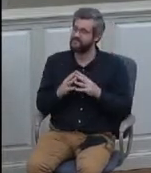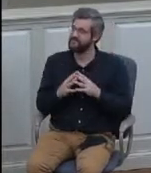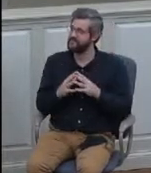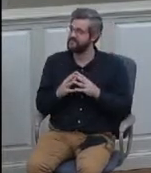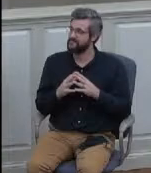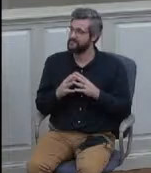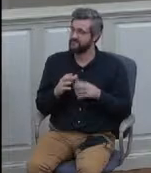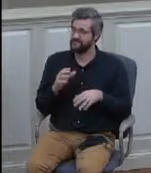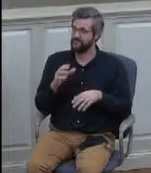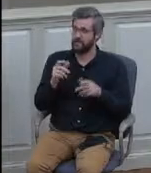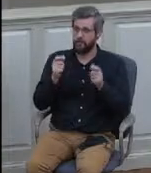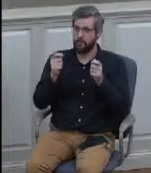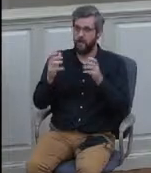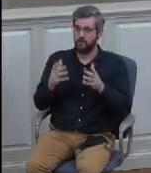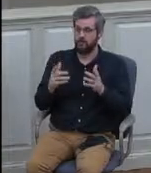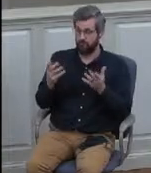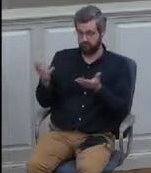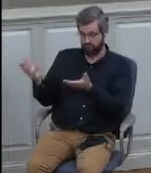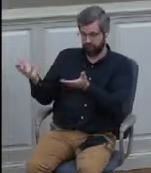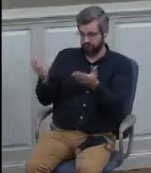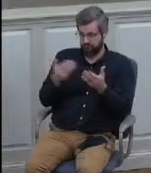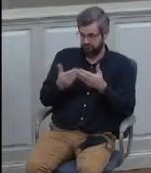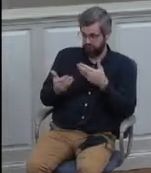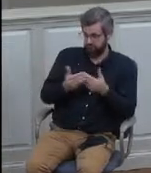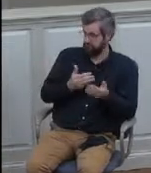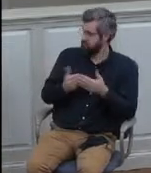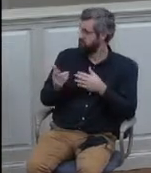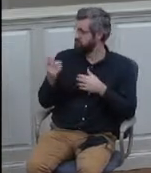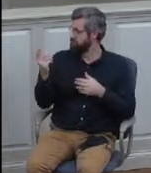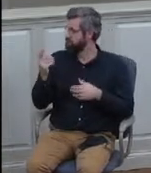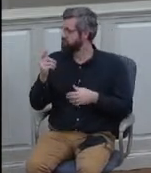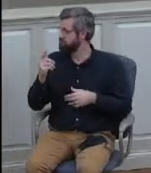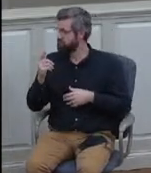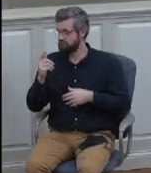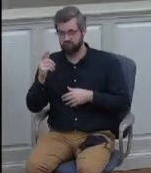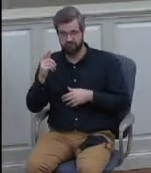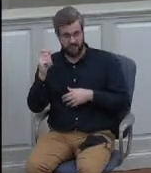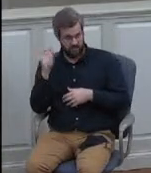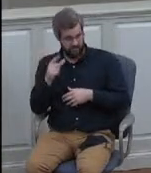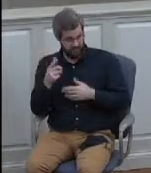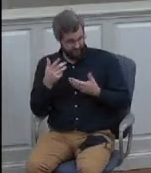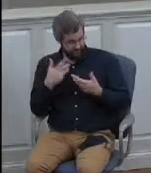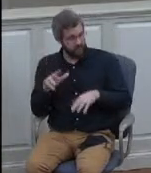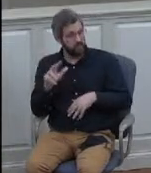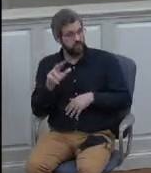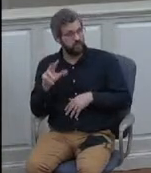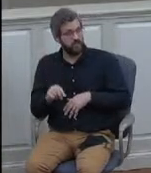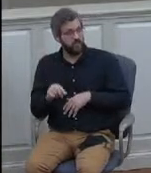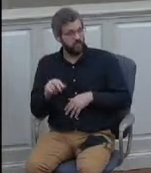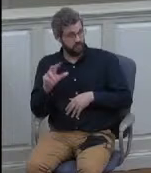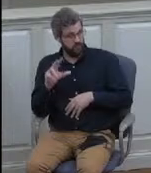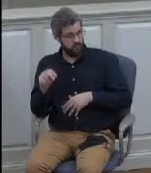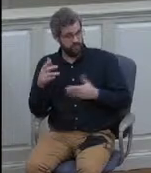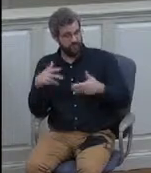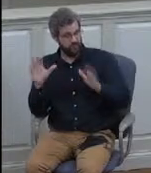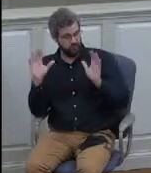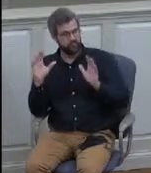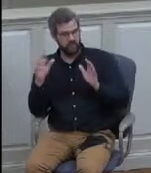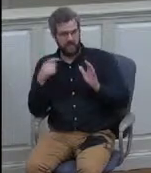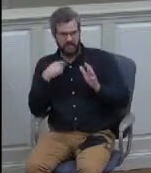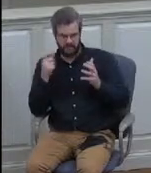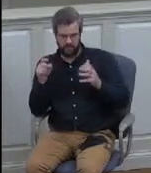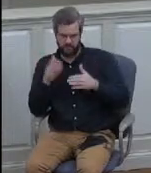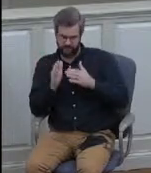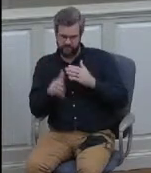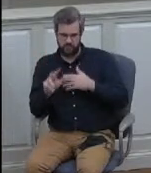It's up to you guys. It doesn't bother me at all. I'll be here either time. Would we be done by 3:30, you think? 3:30? Yeah. Oh, okay, really? Because that's when I probably would need to be